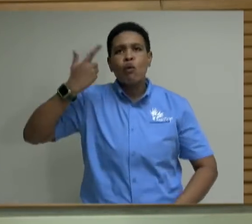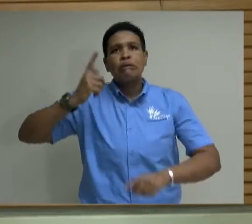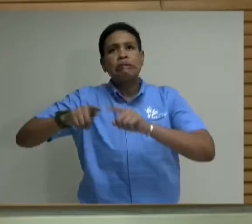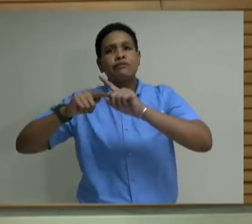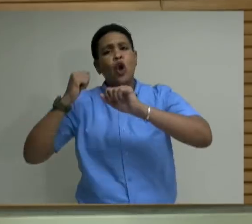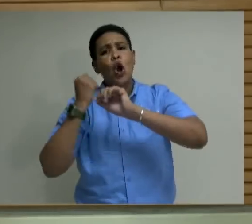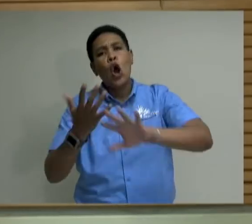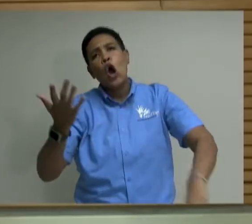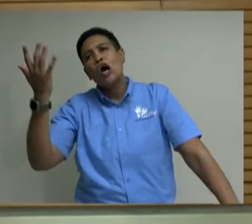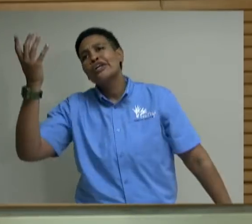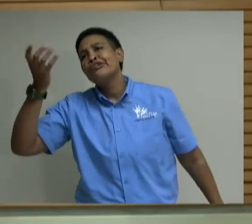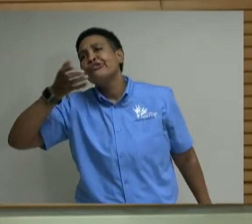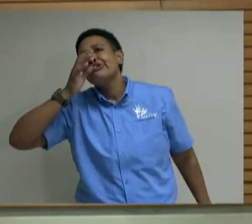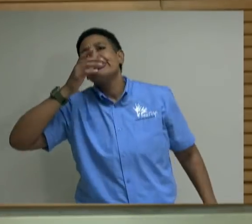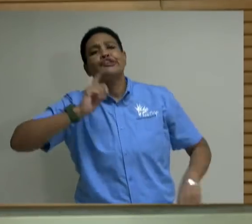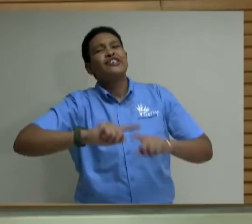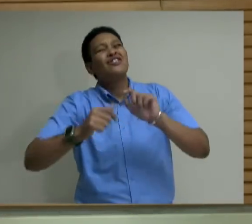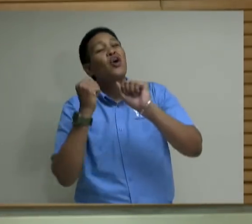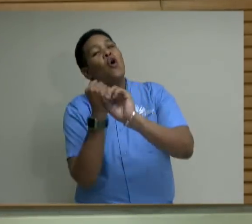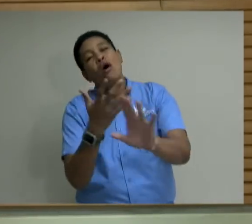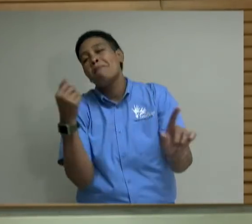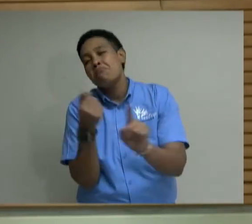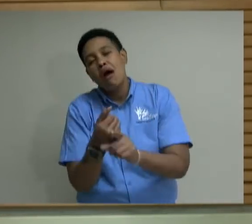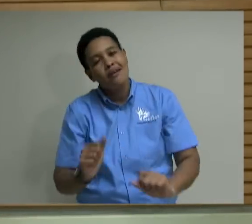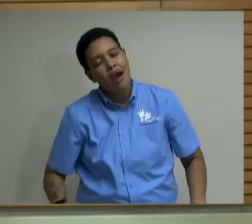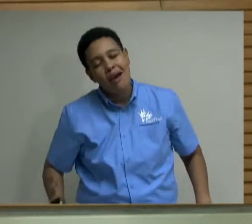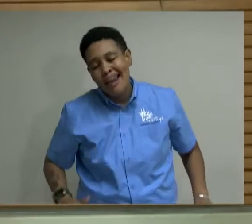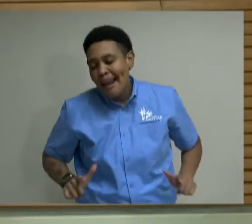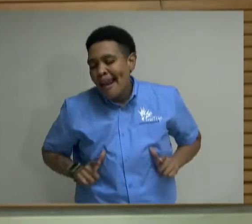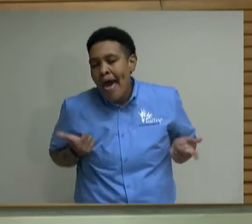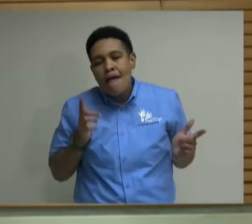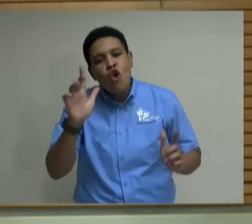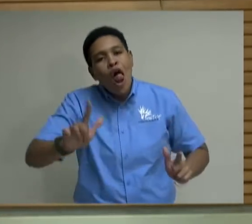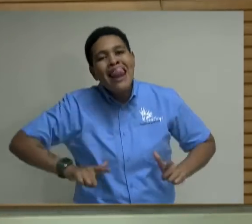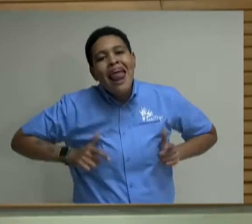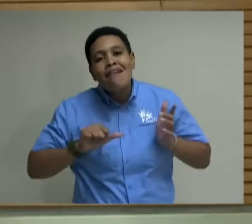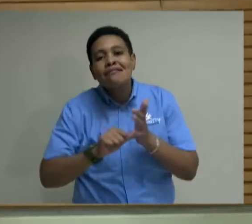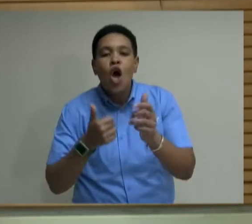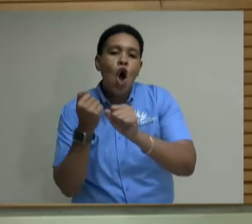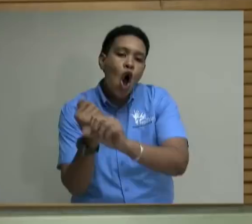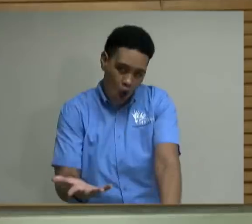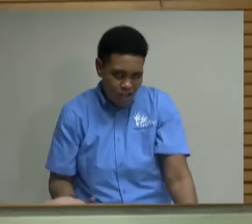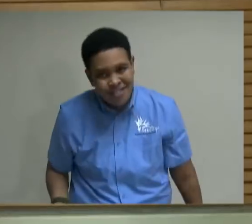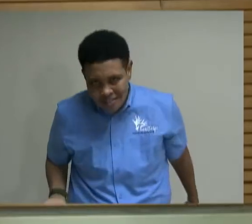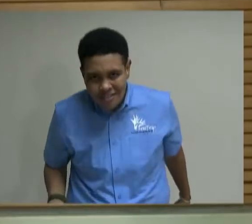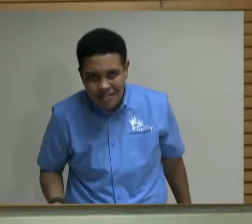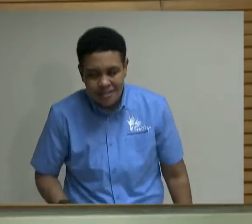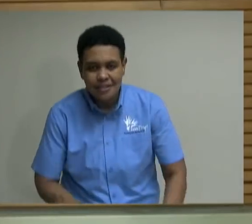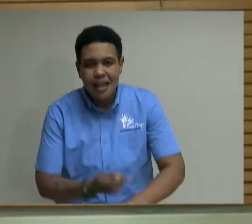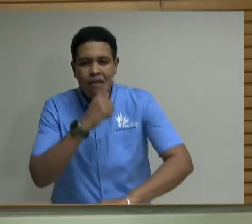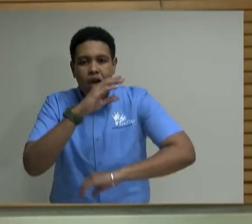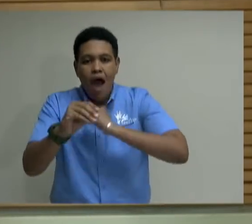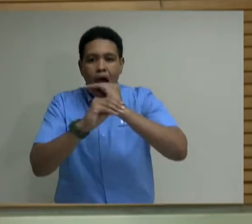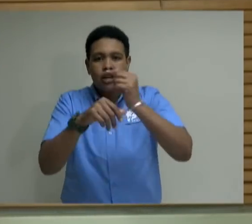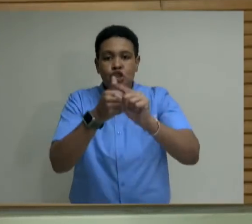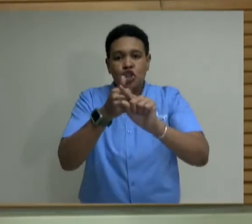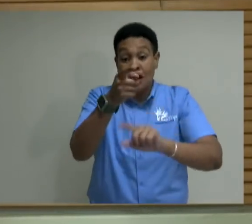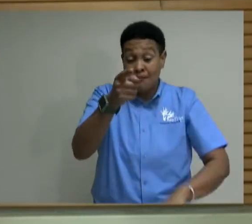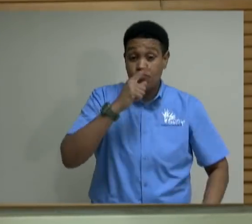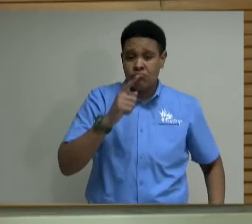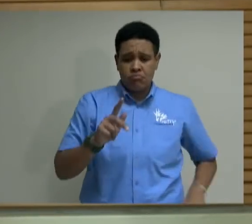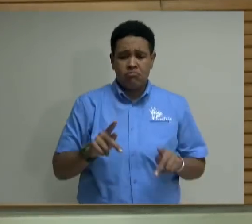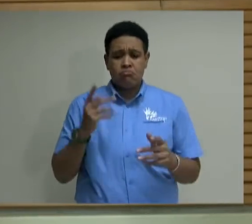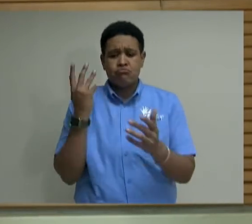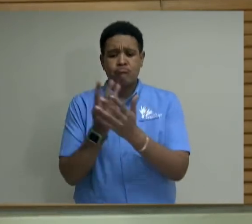and have a conversation on later on. Quickly now, in terms of update on our vulnerable communities, I just want to mention our prison population.